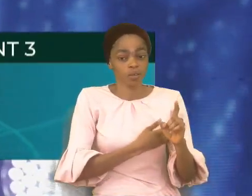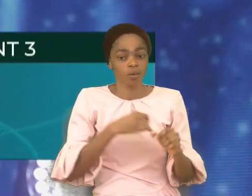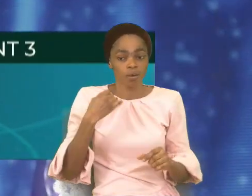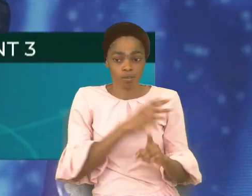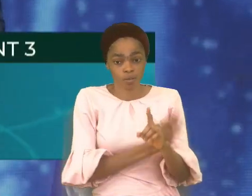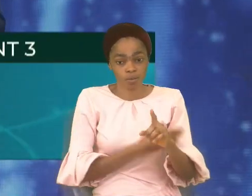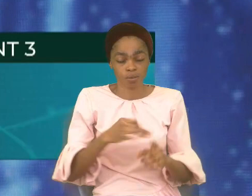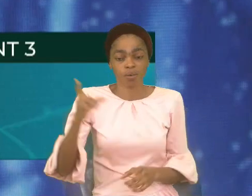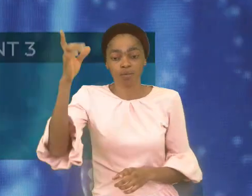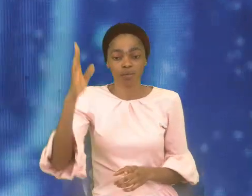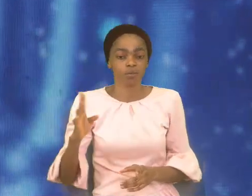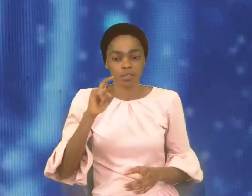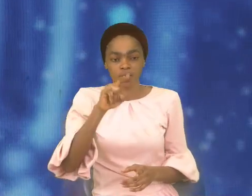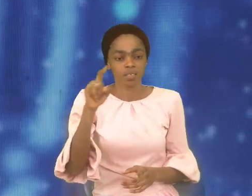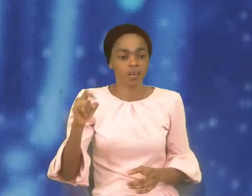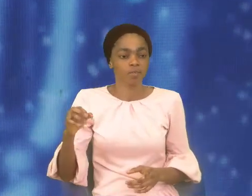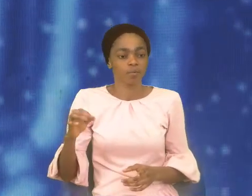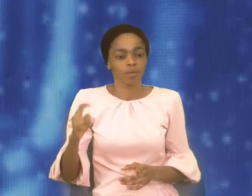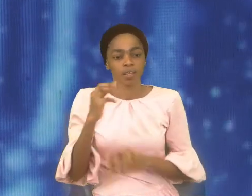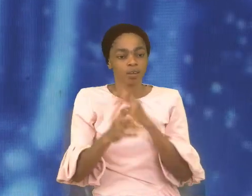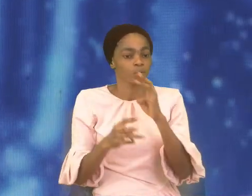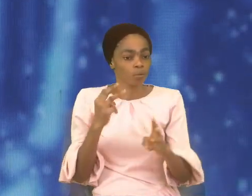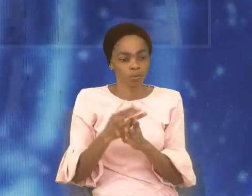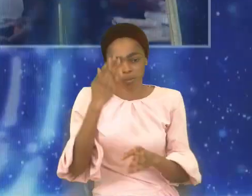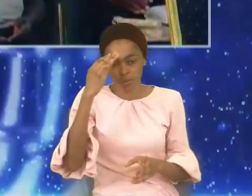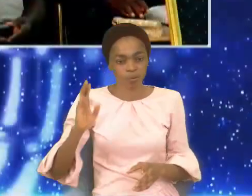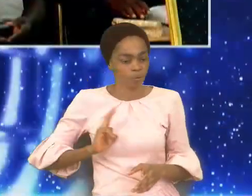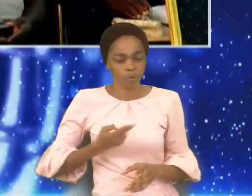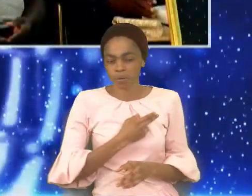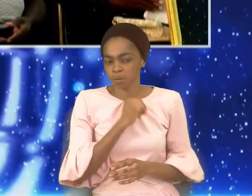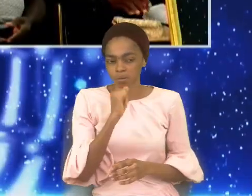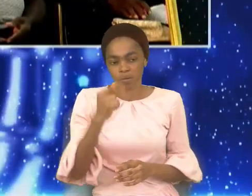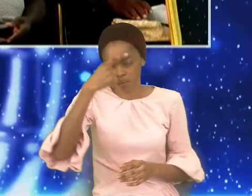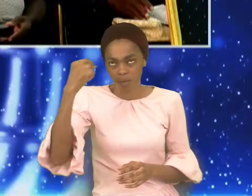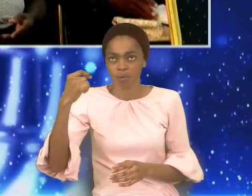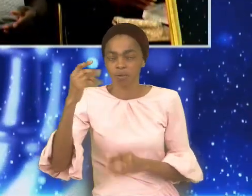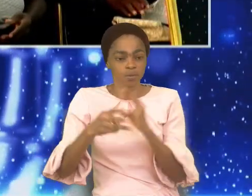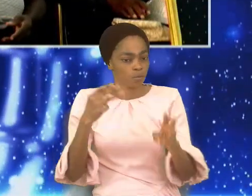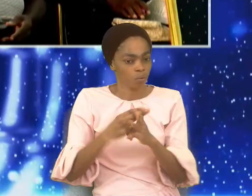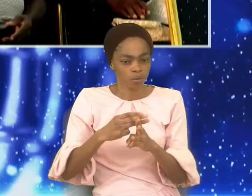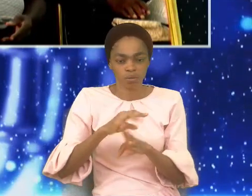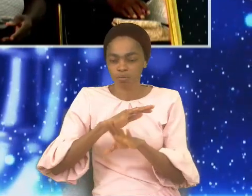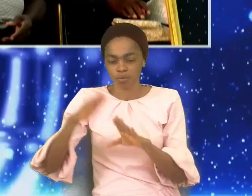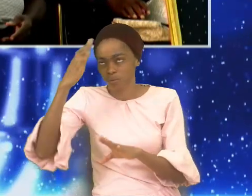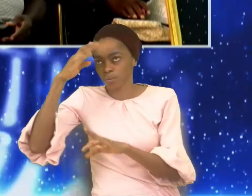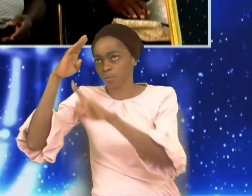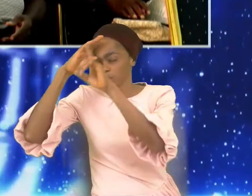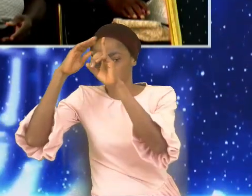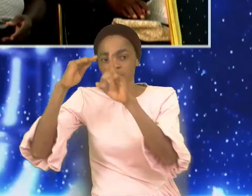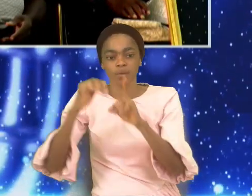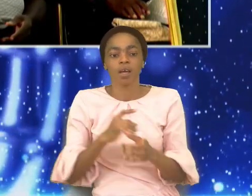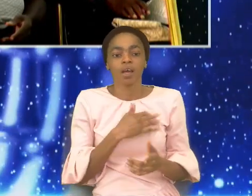because it knew him not. Verse 2, it says, beloved, saved, beloved,